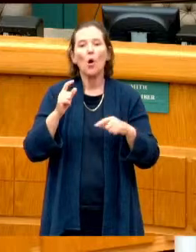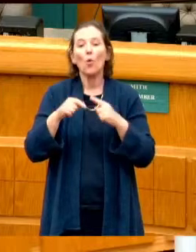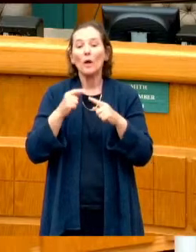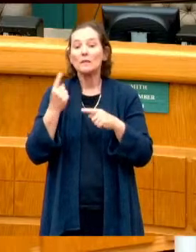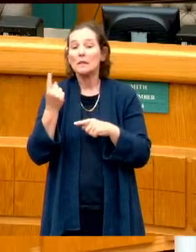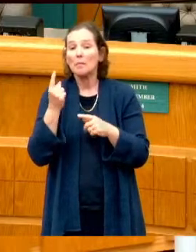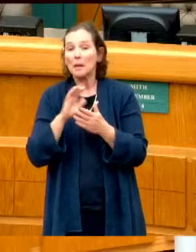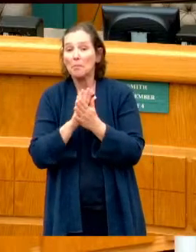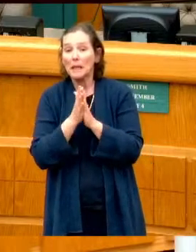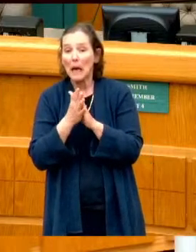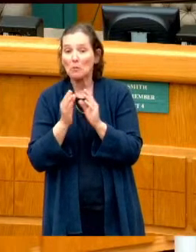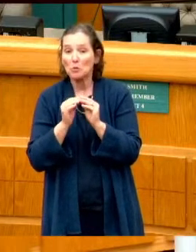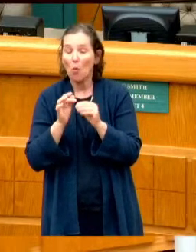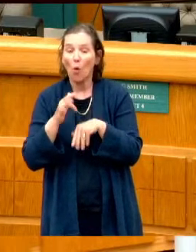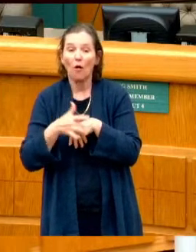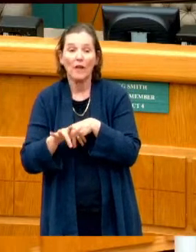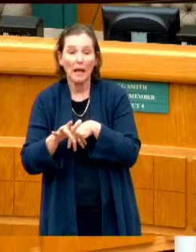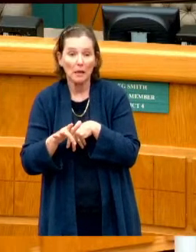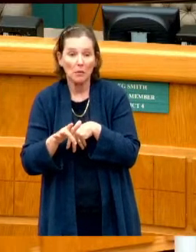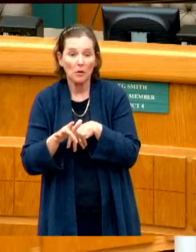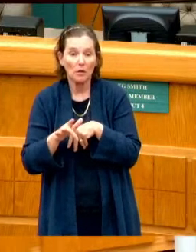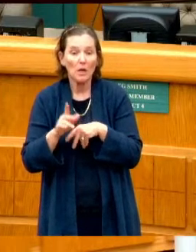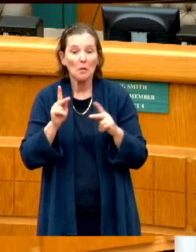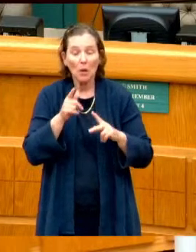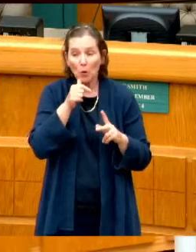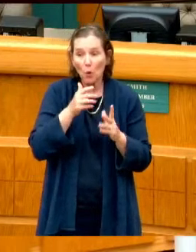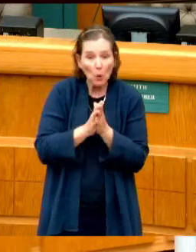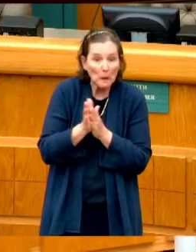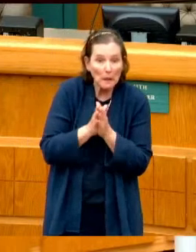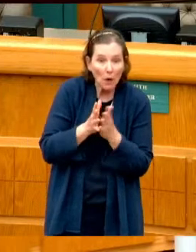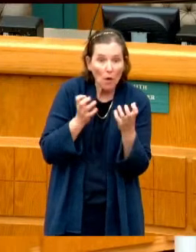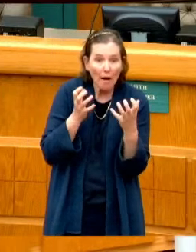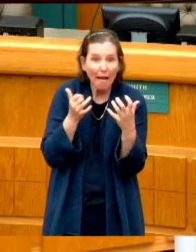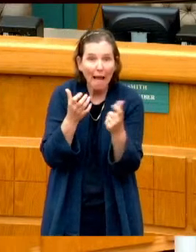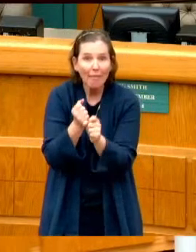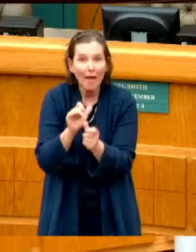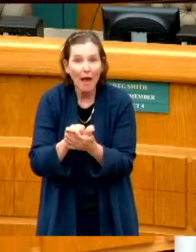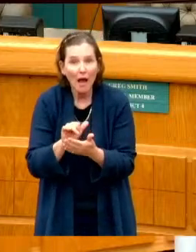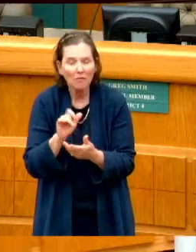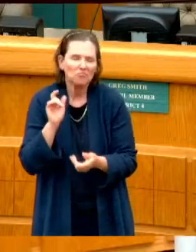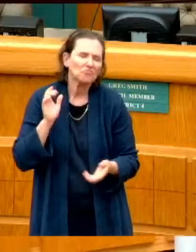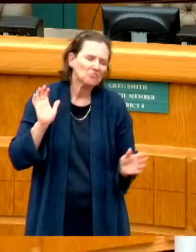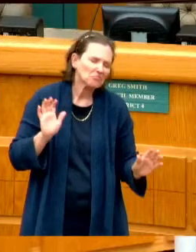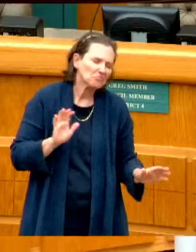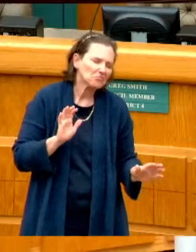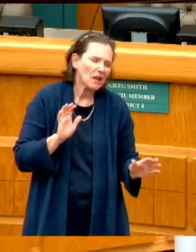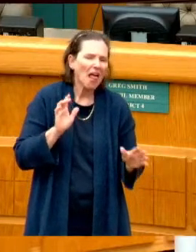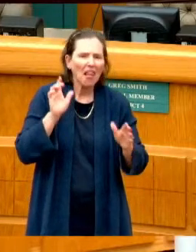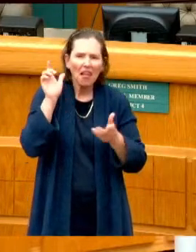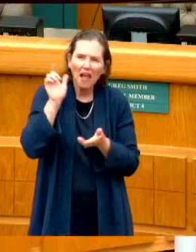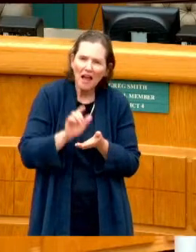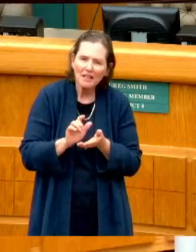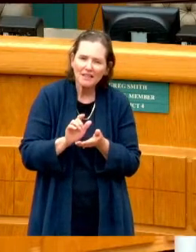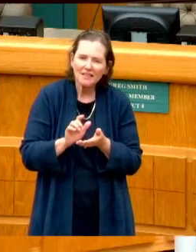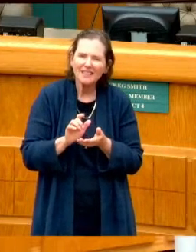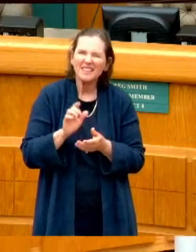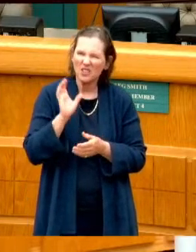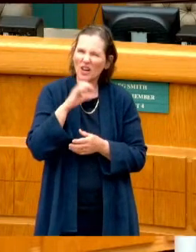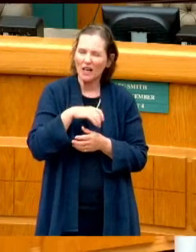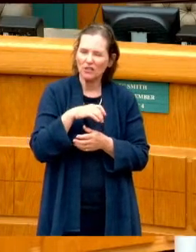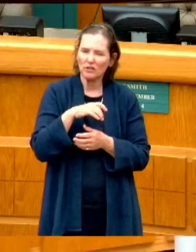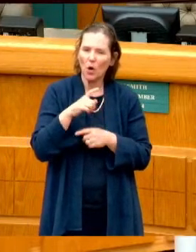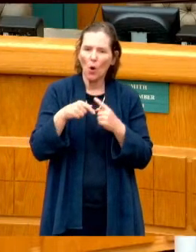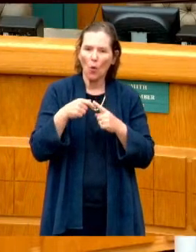available, the urgency to pursue it goes down. Isn't that odd? That we're all clamoring for something when we can't find